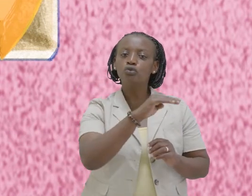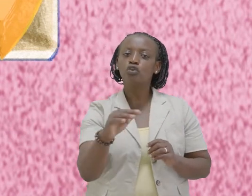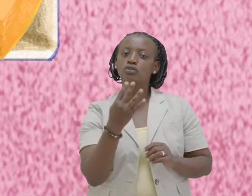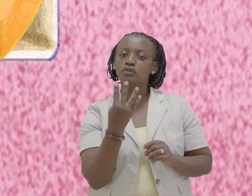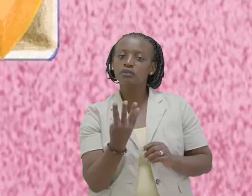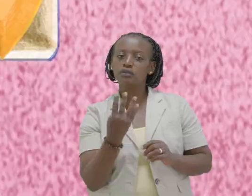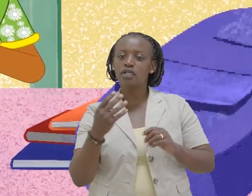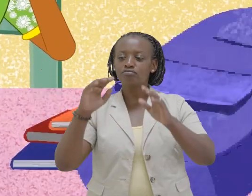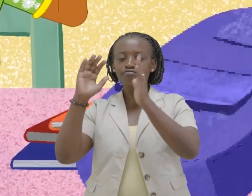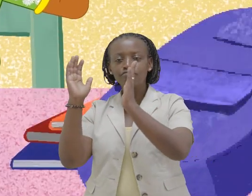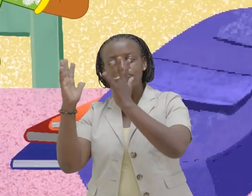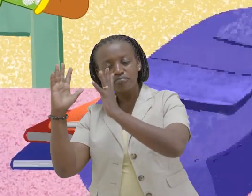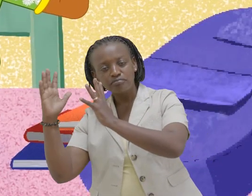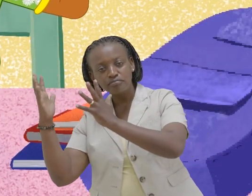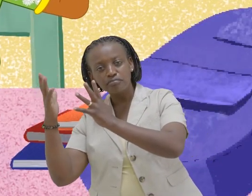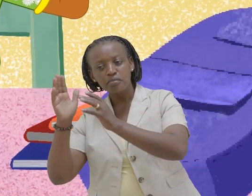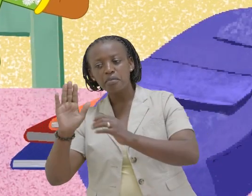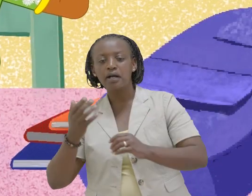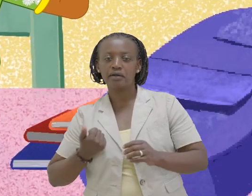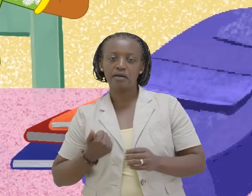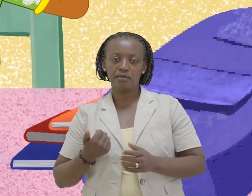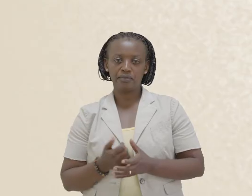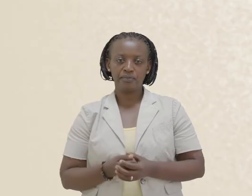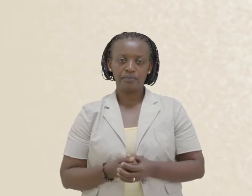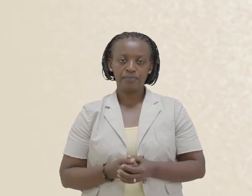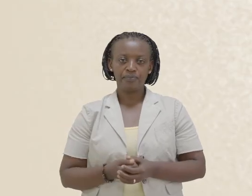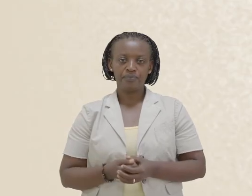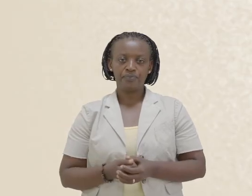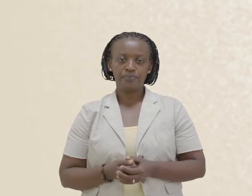is 2/4. Bravo, that's my girl.